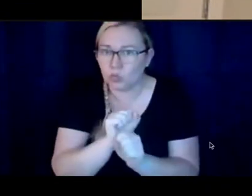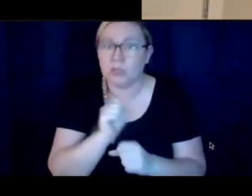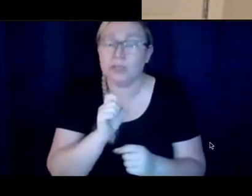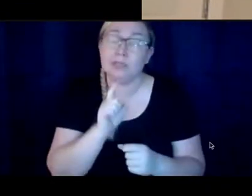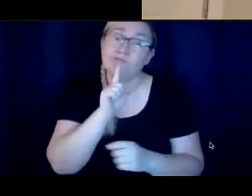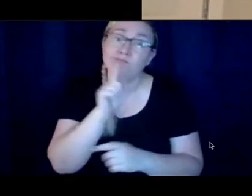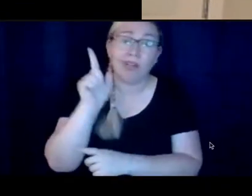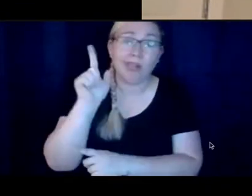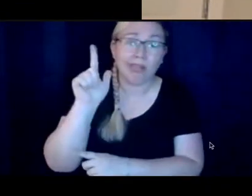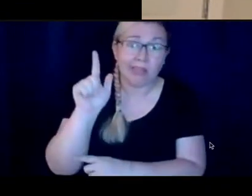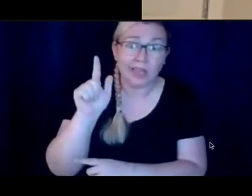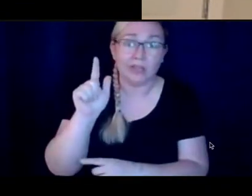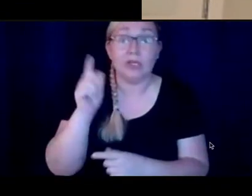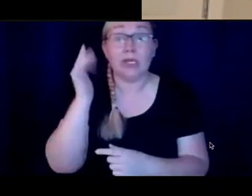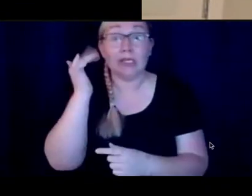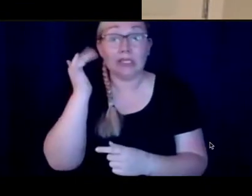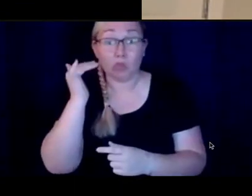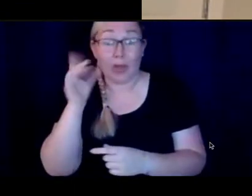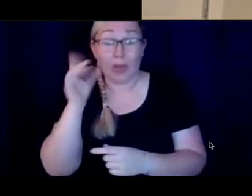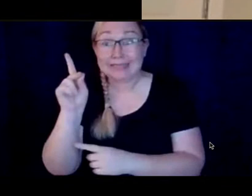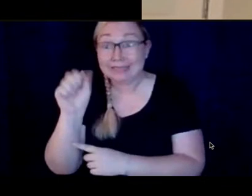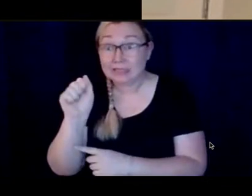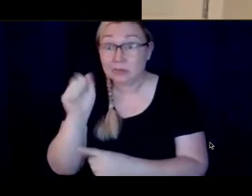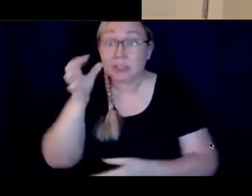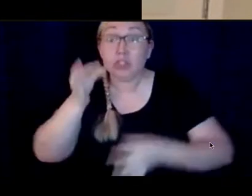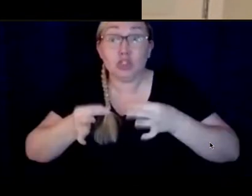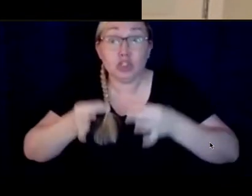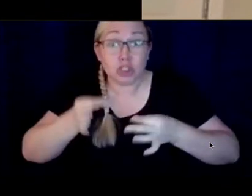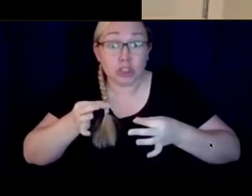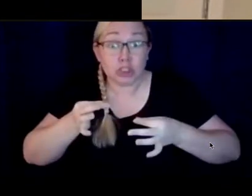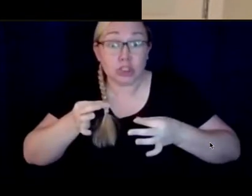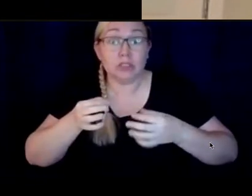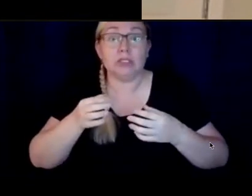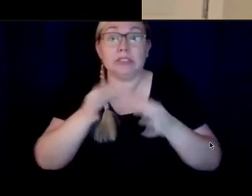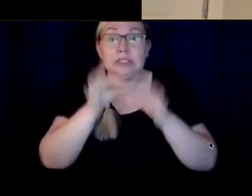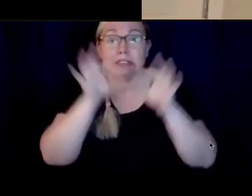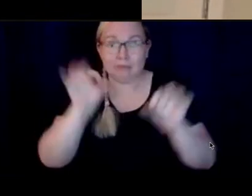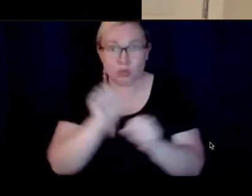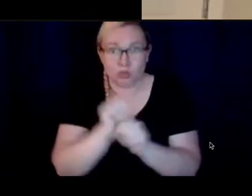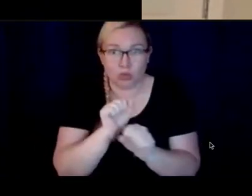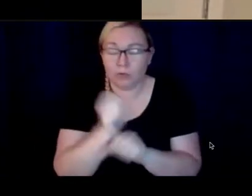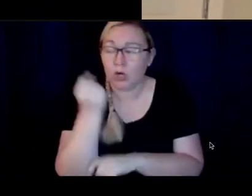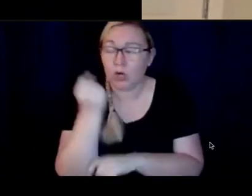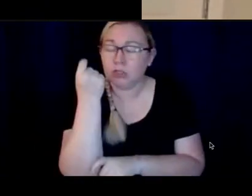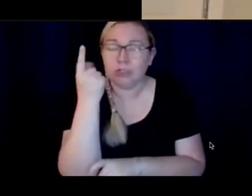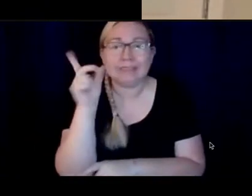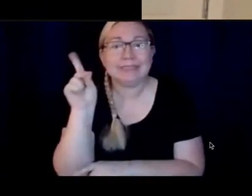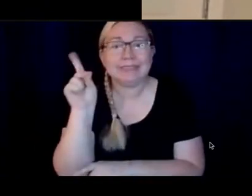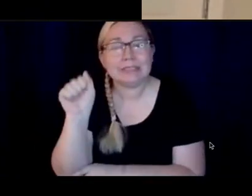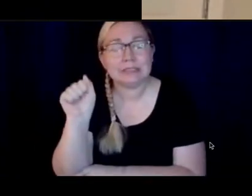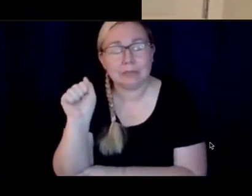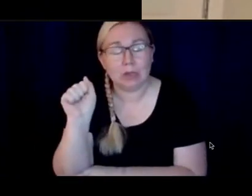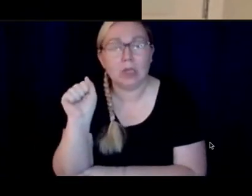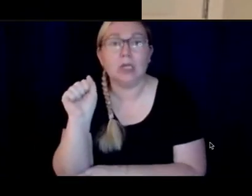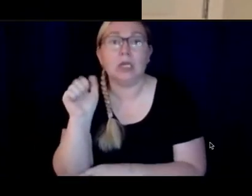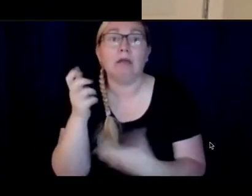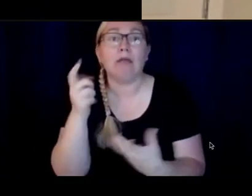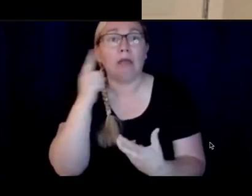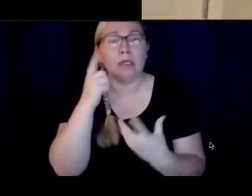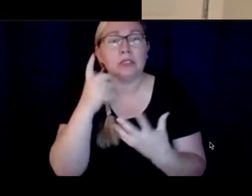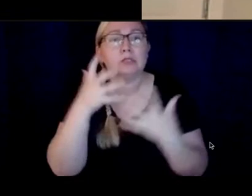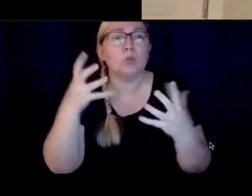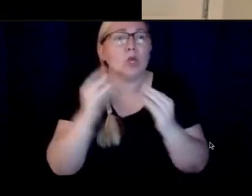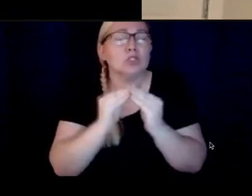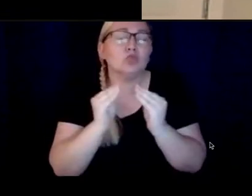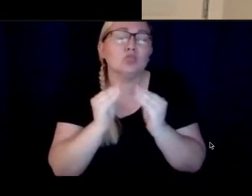eventually, this is why disability justice is a framework for understanding disability that's, I think, much more